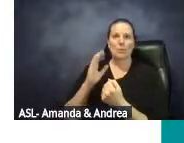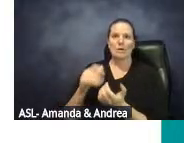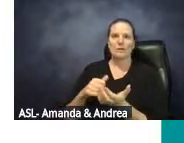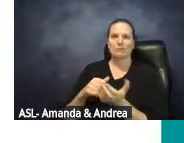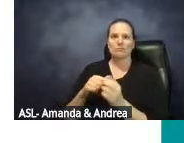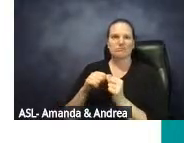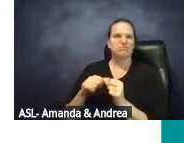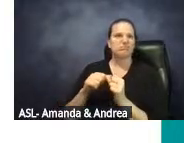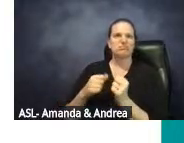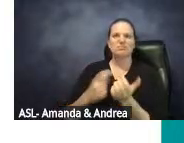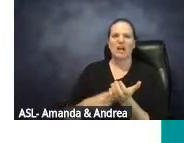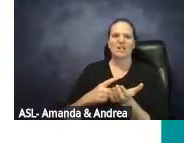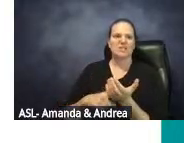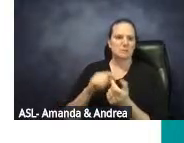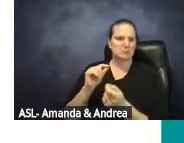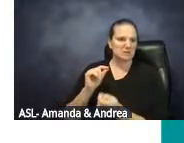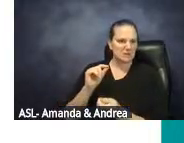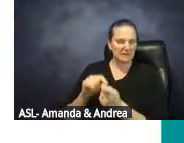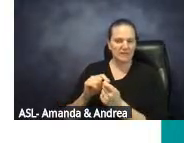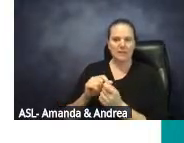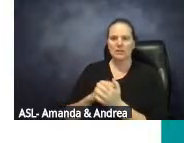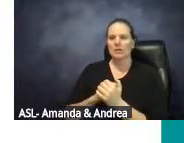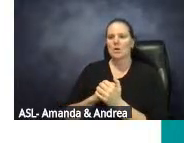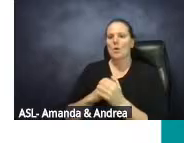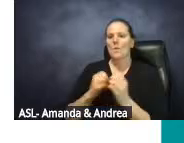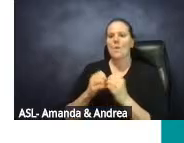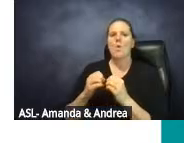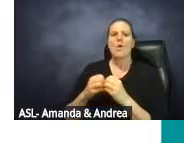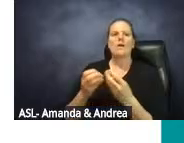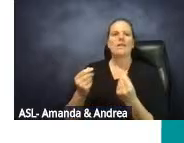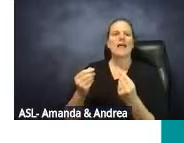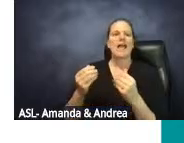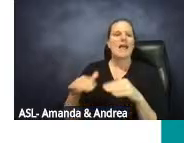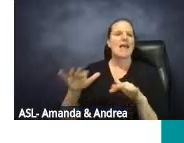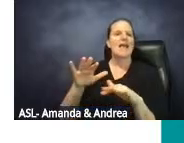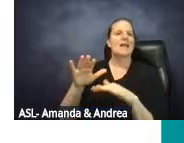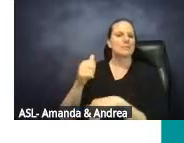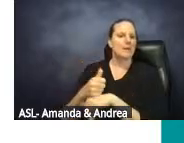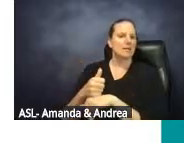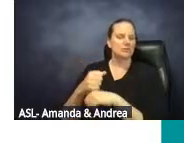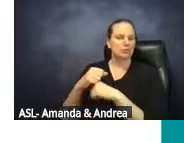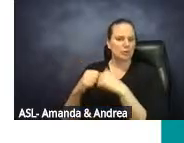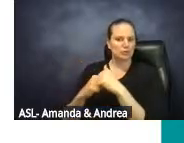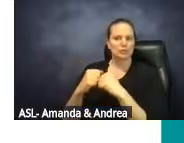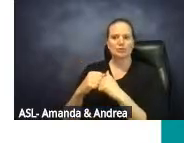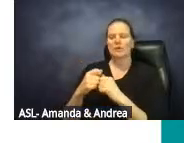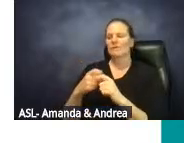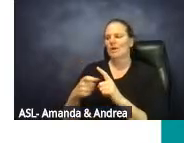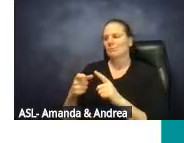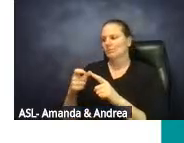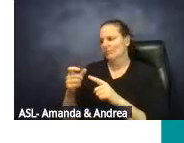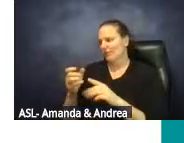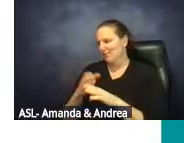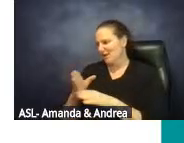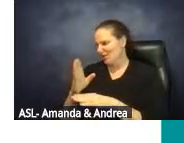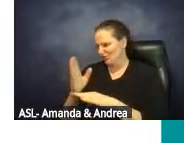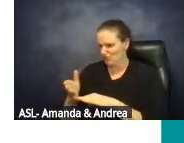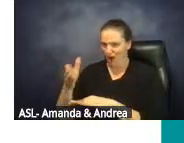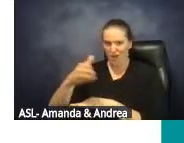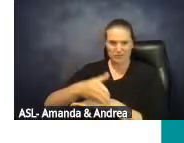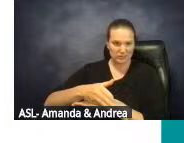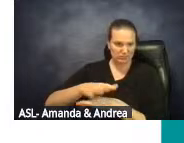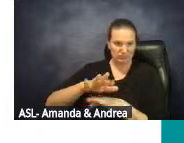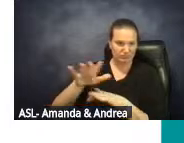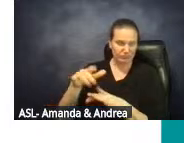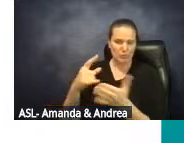talking, specific. So we'll go more to the land-based structures away from the main crossing, and we'll talk about